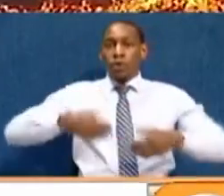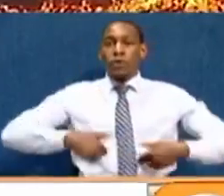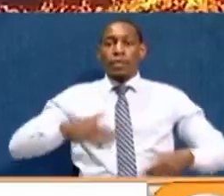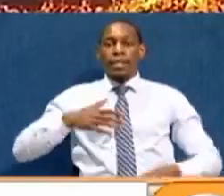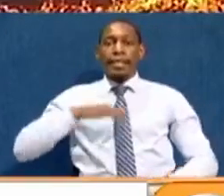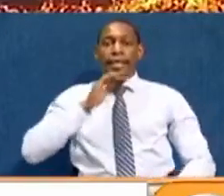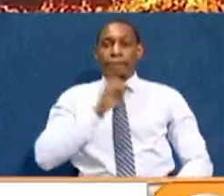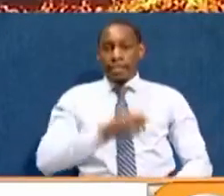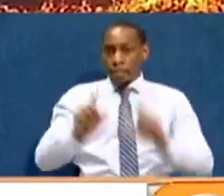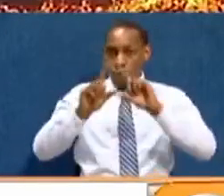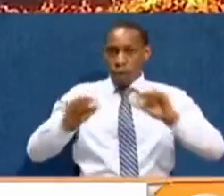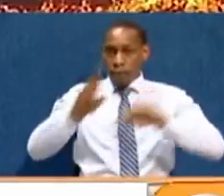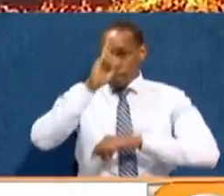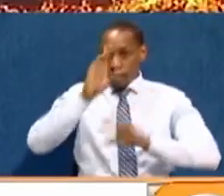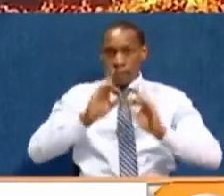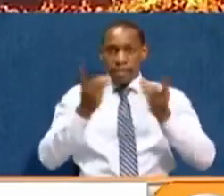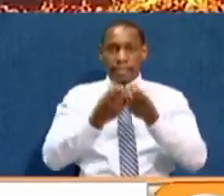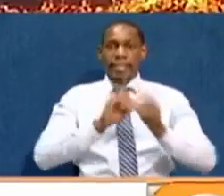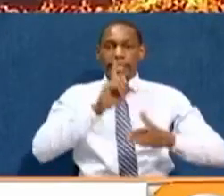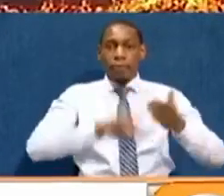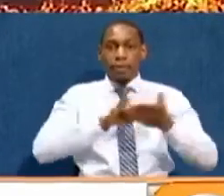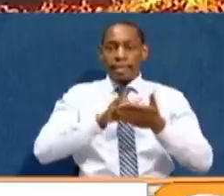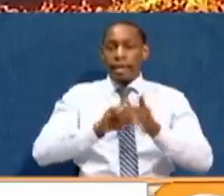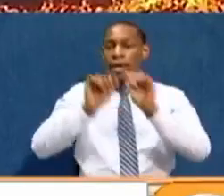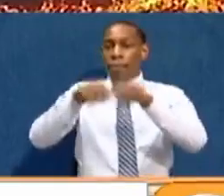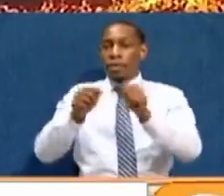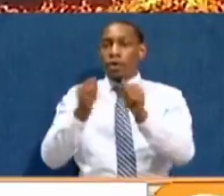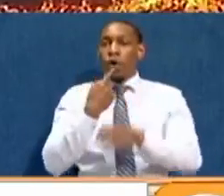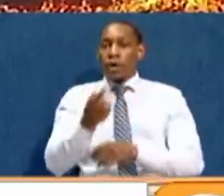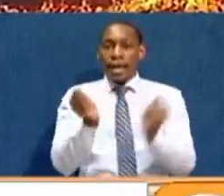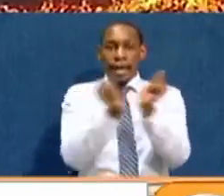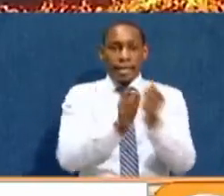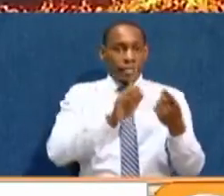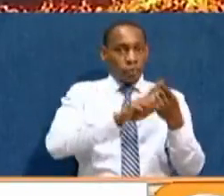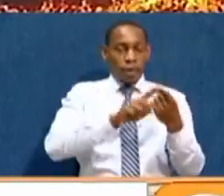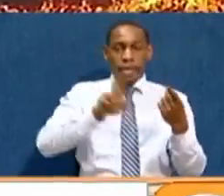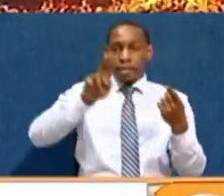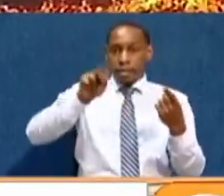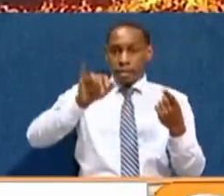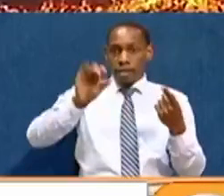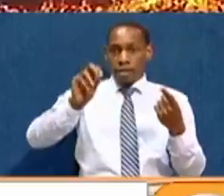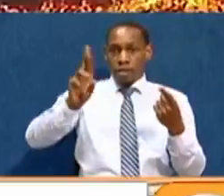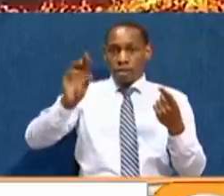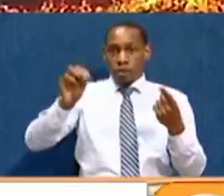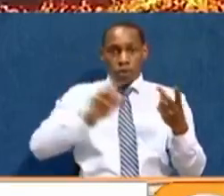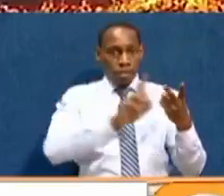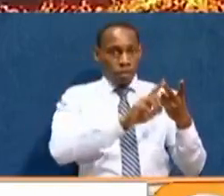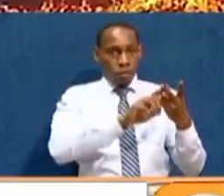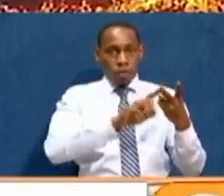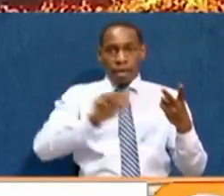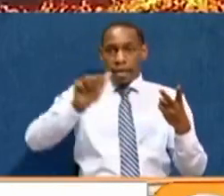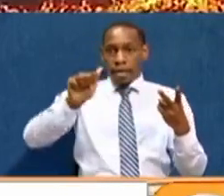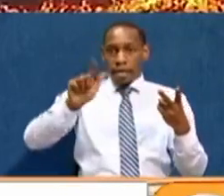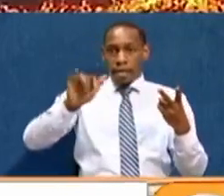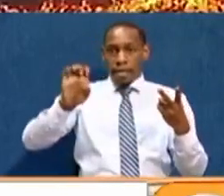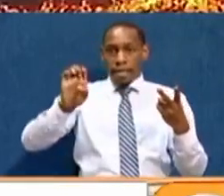boys. Sources within the police department revealing that the order to arrest Kiharu Member of Parliament Ndindi Nyoro and his Kandara